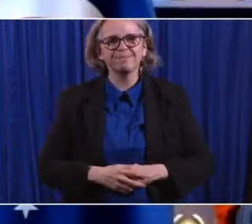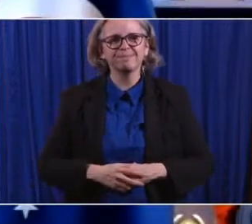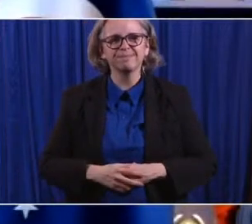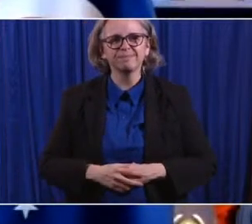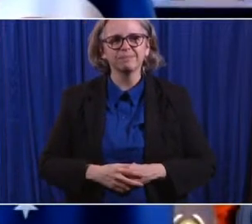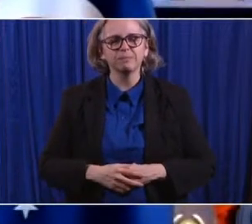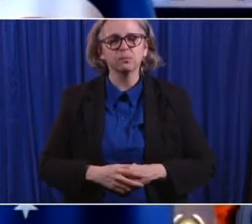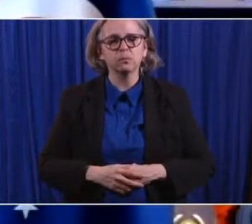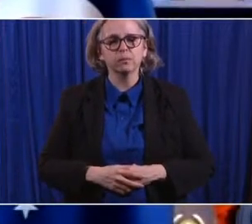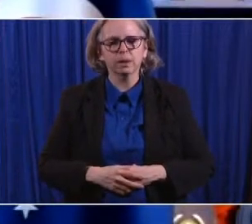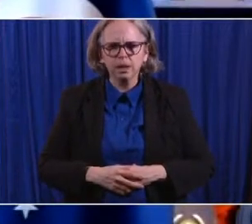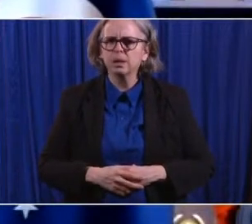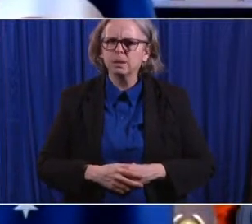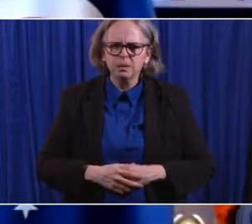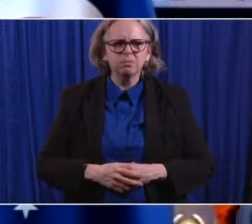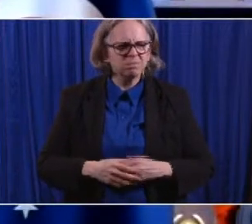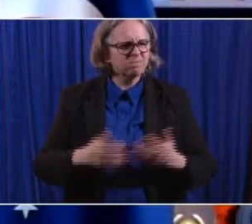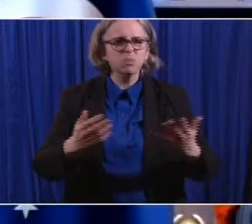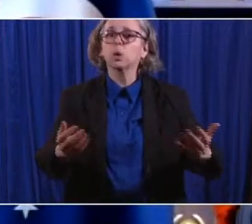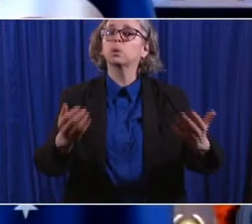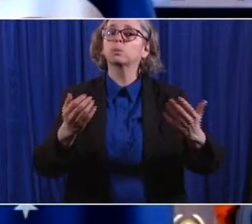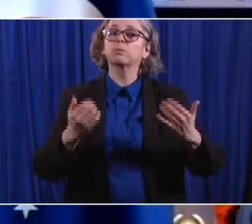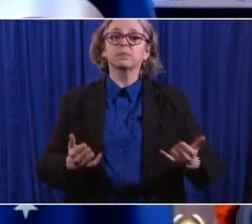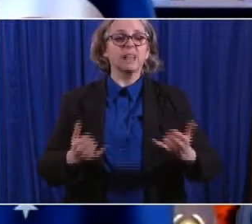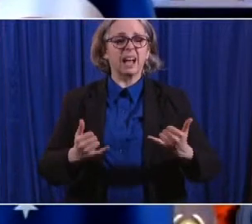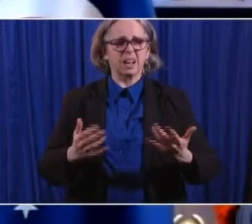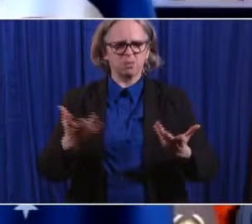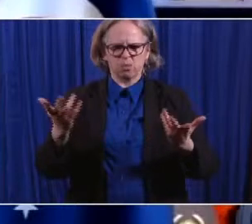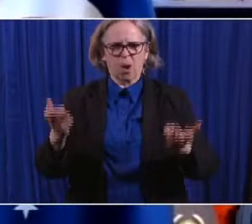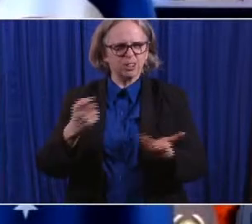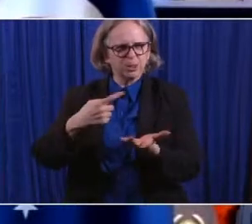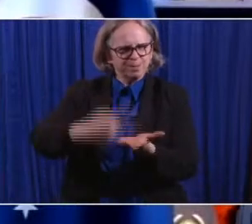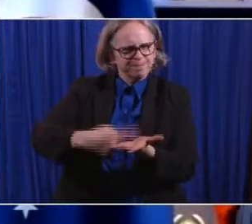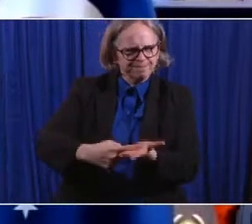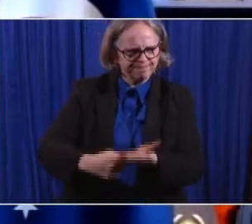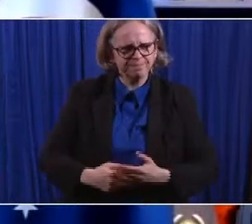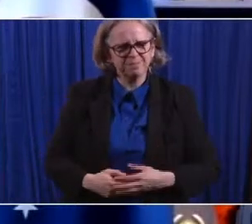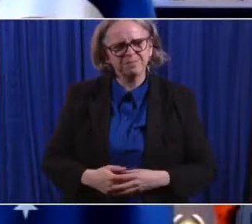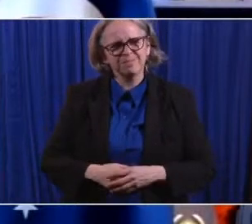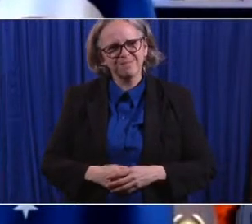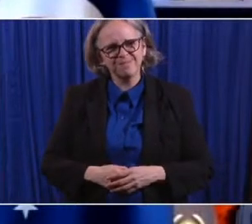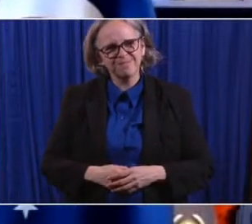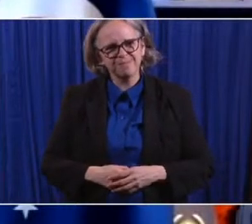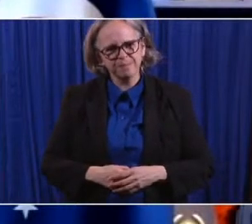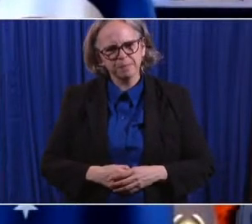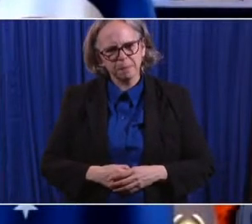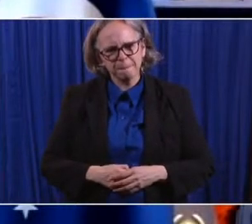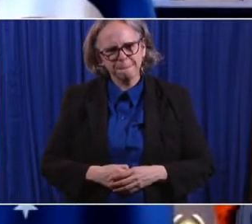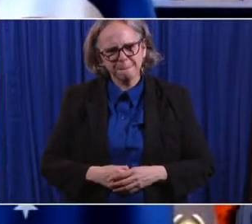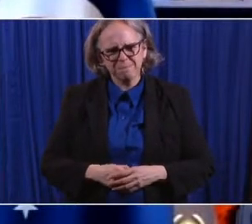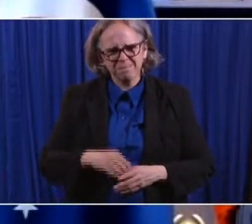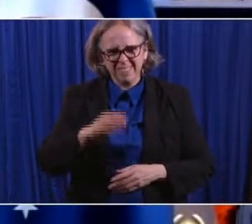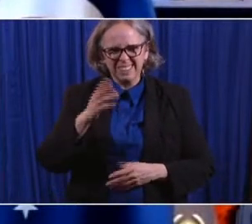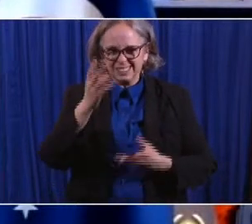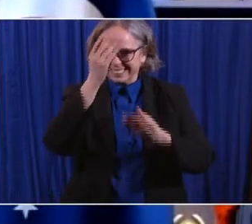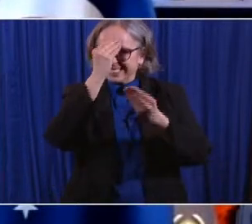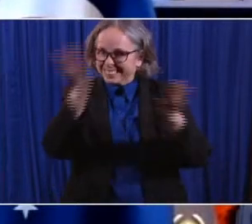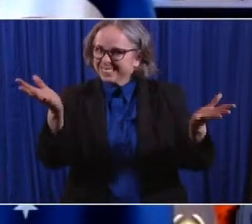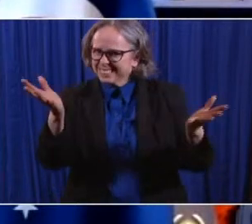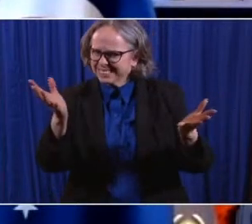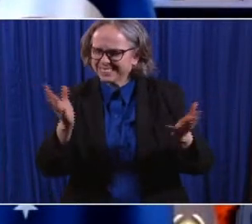I wanted to just touch base a little bit and make Ohioans aware